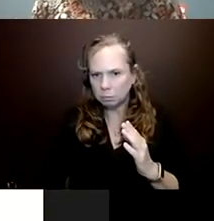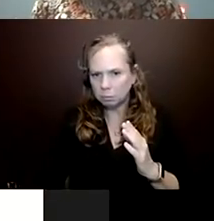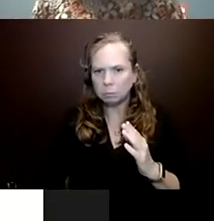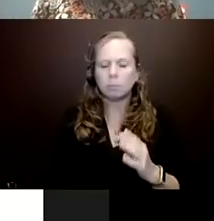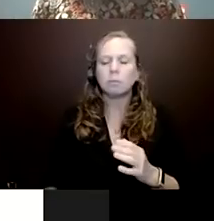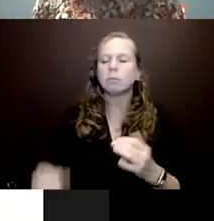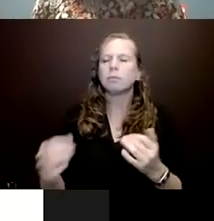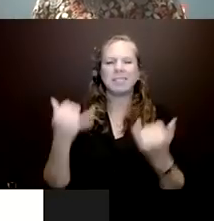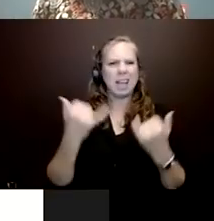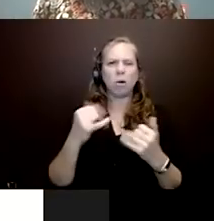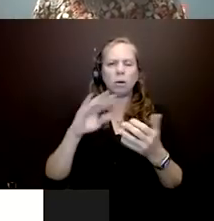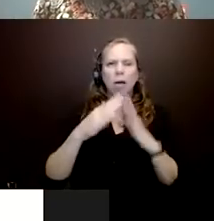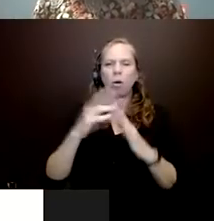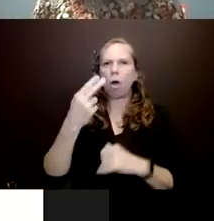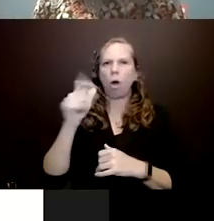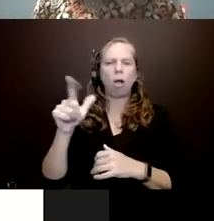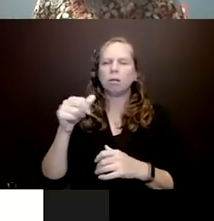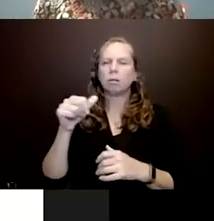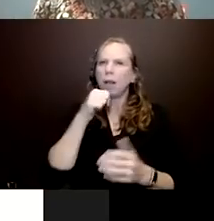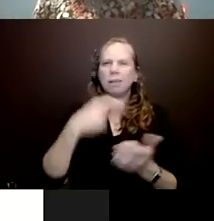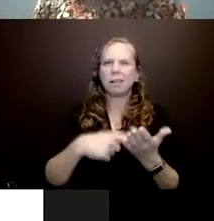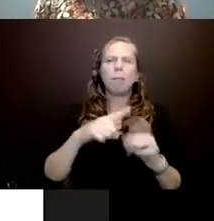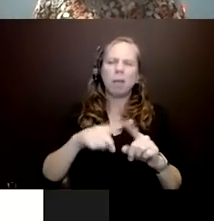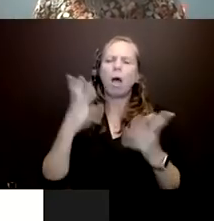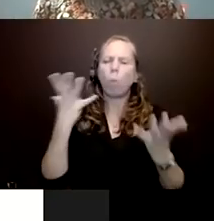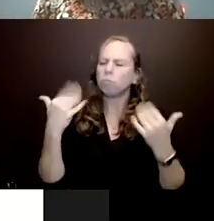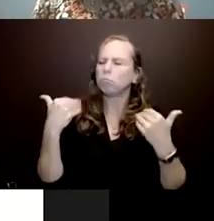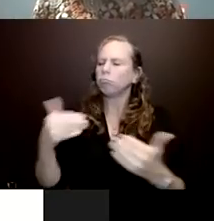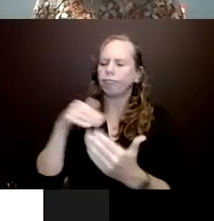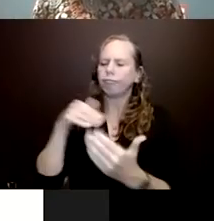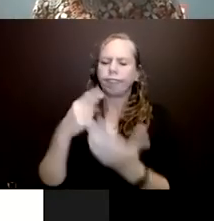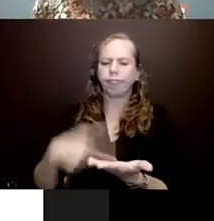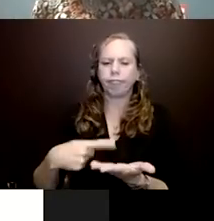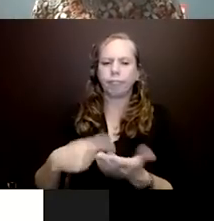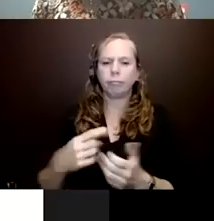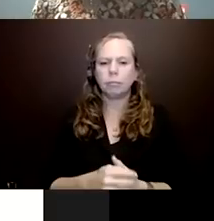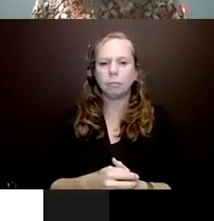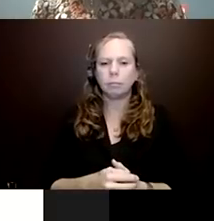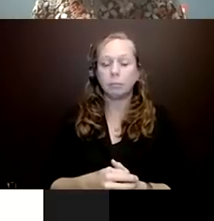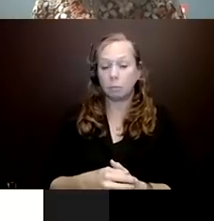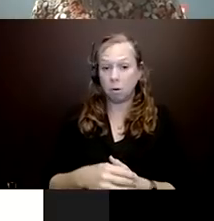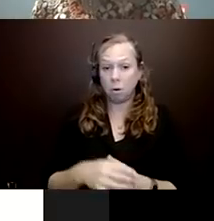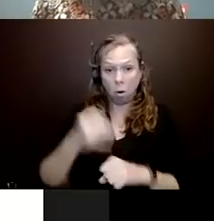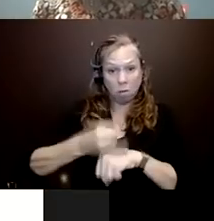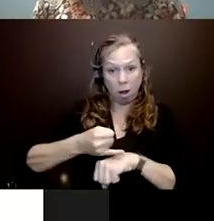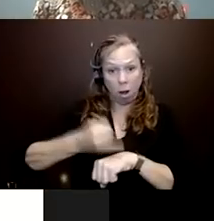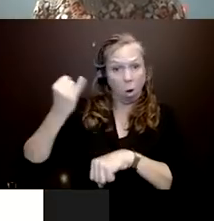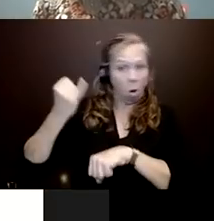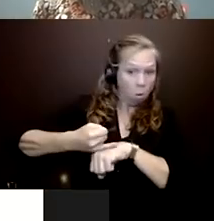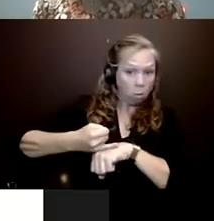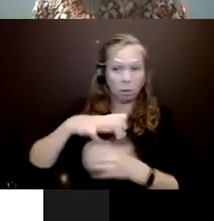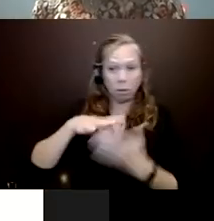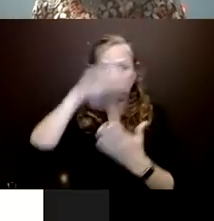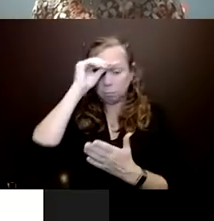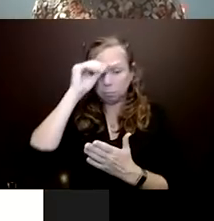good if Ms. Estes did address it. A lot of folks are asking about on-campus learning at both the elementary and